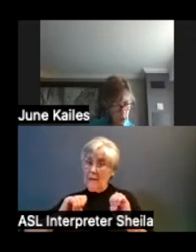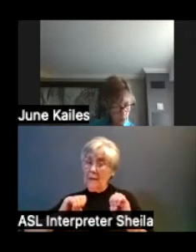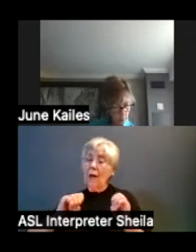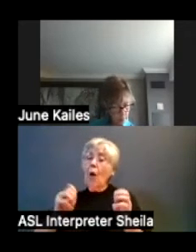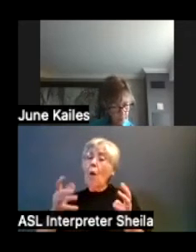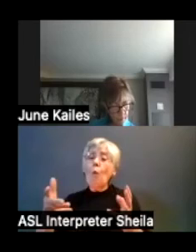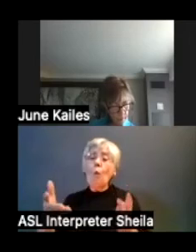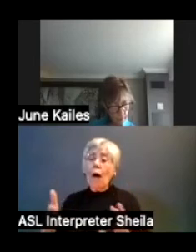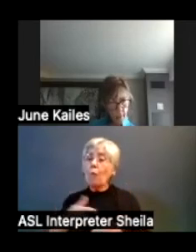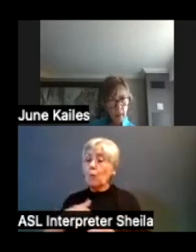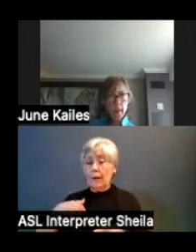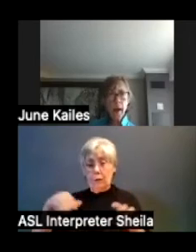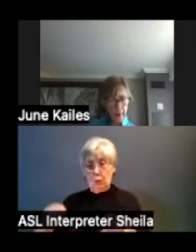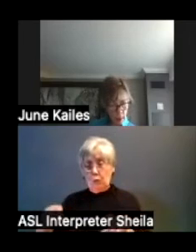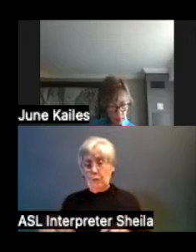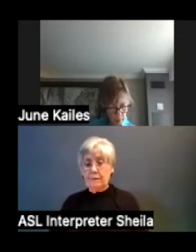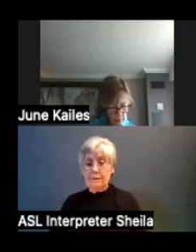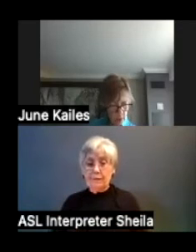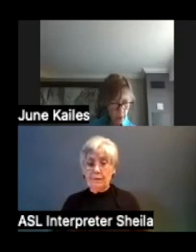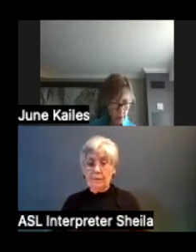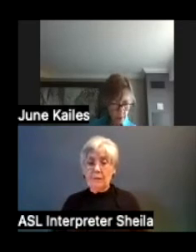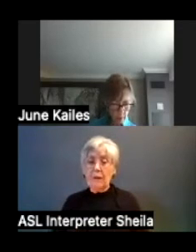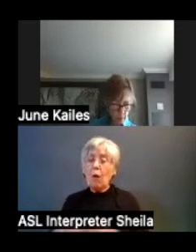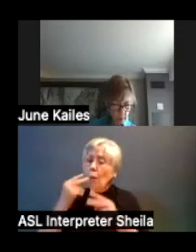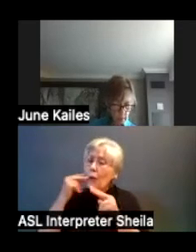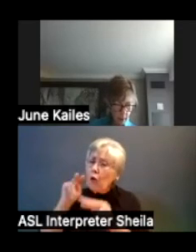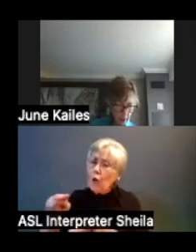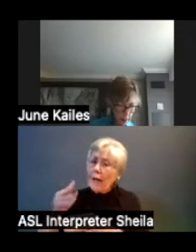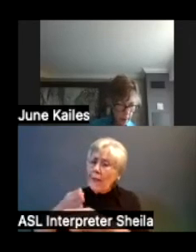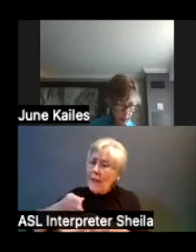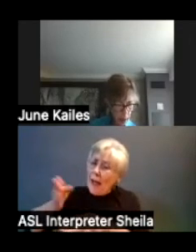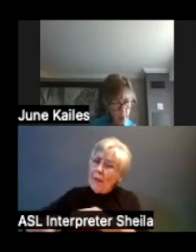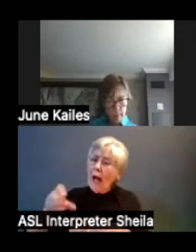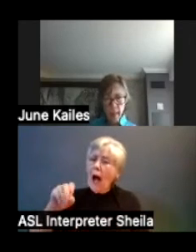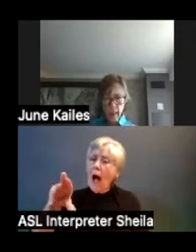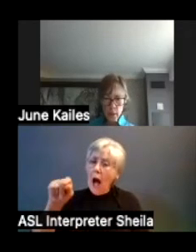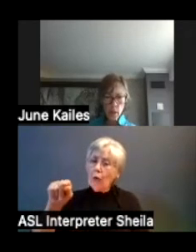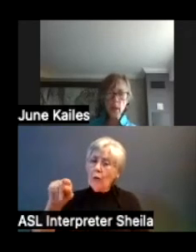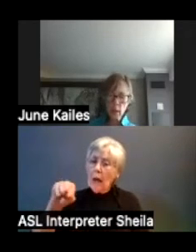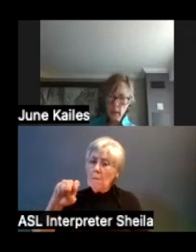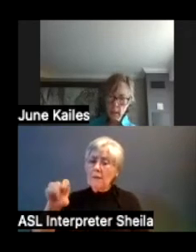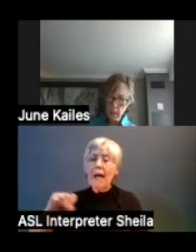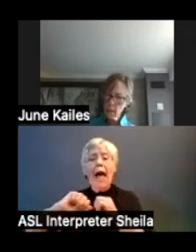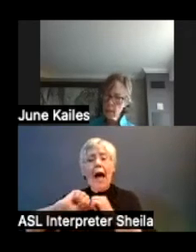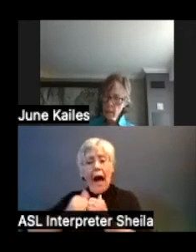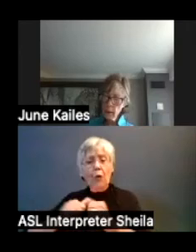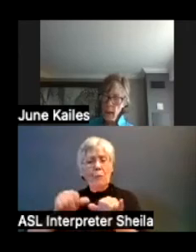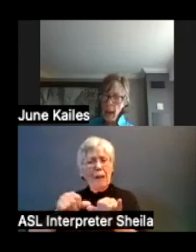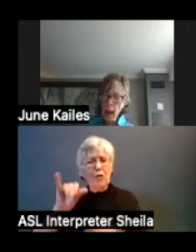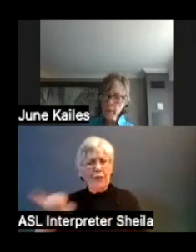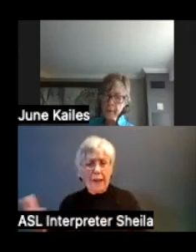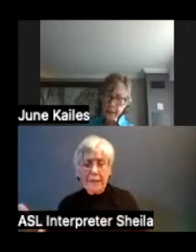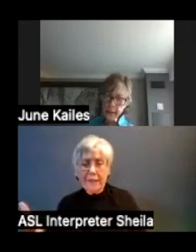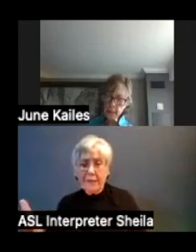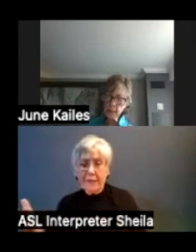what we do, our outcomes. How do we measure this?